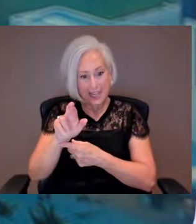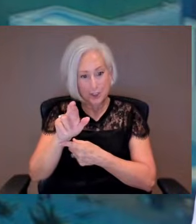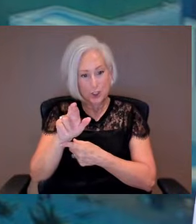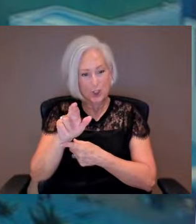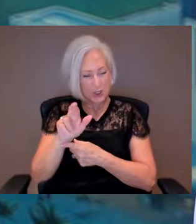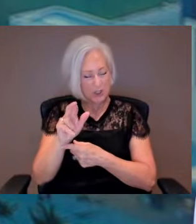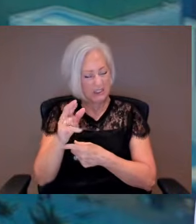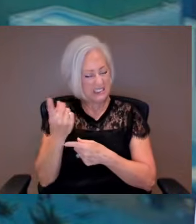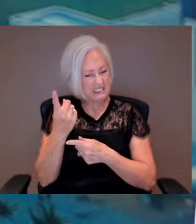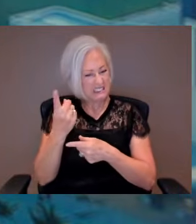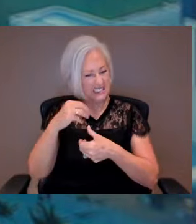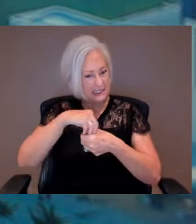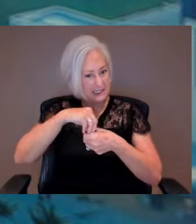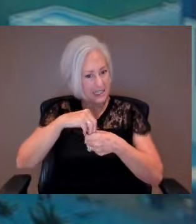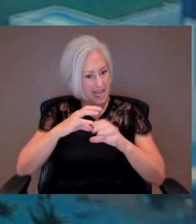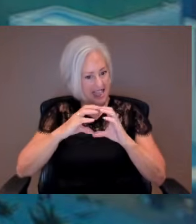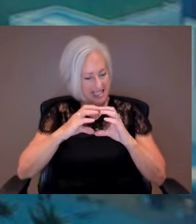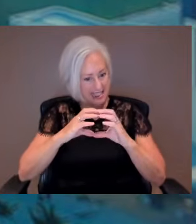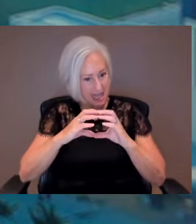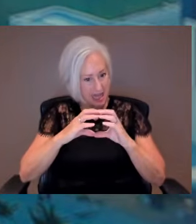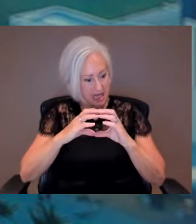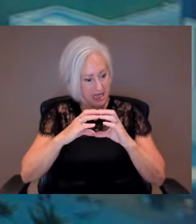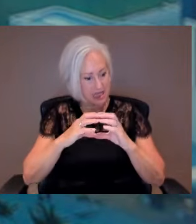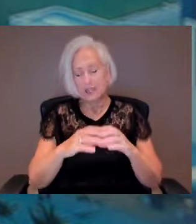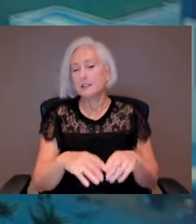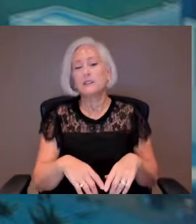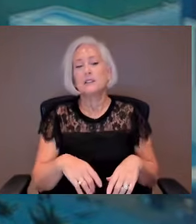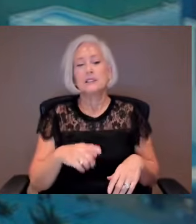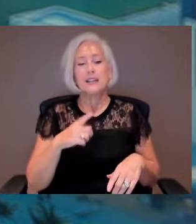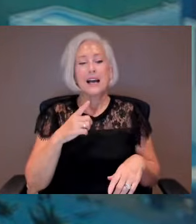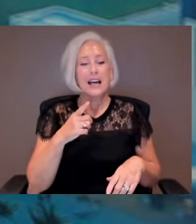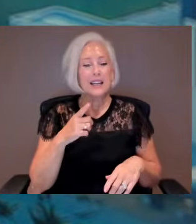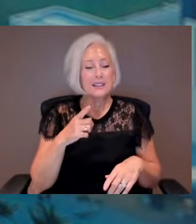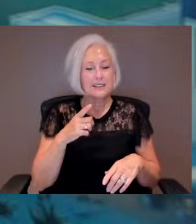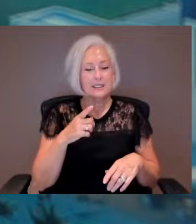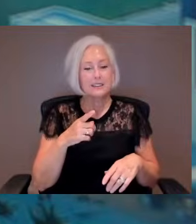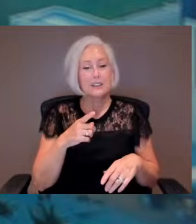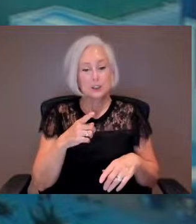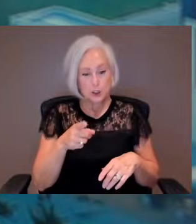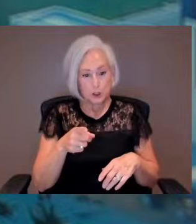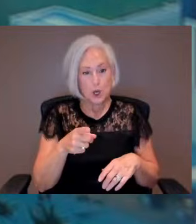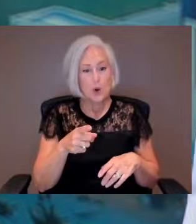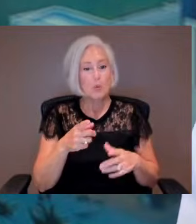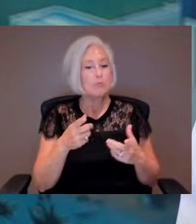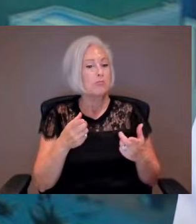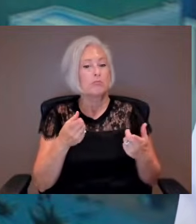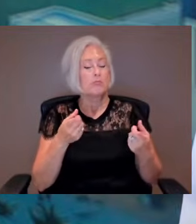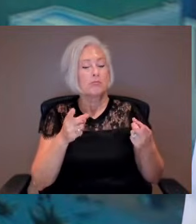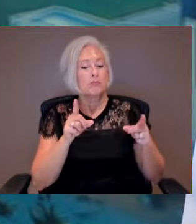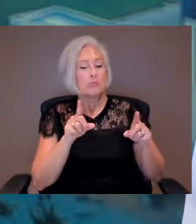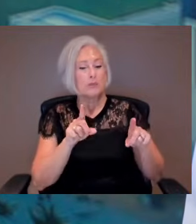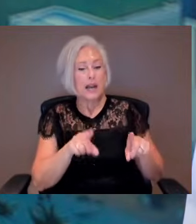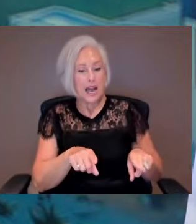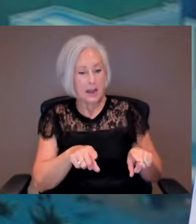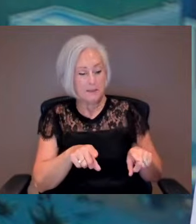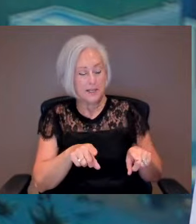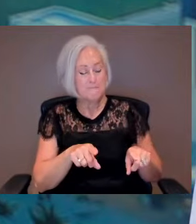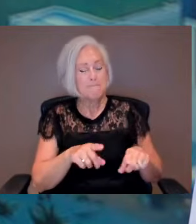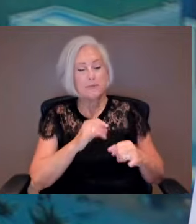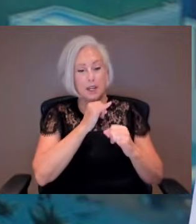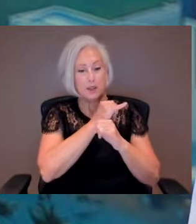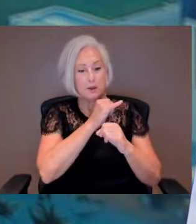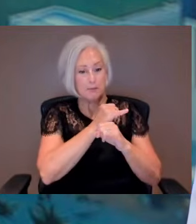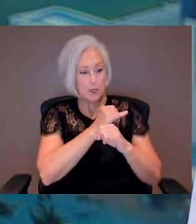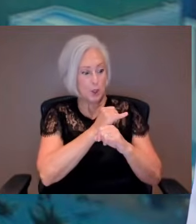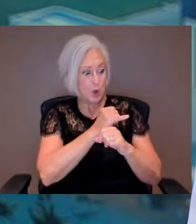they get in the way of the cancer putting that break down. And so what that means is it's your own body's immune